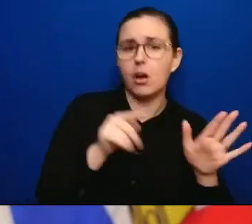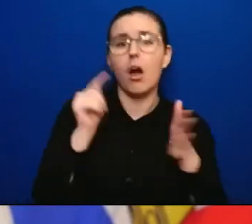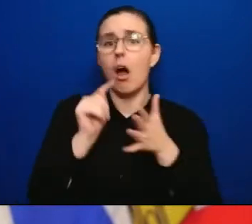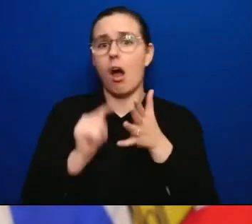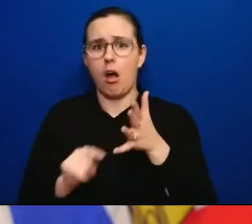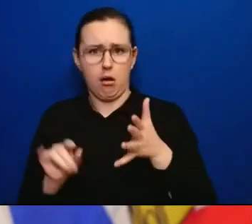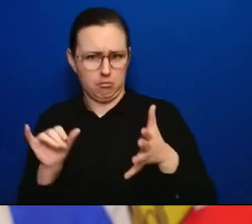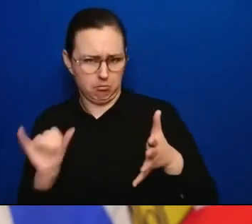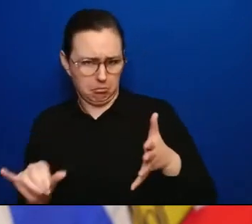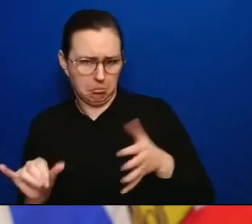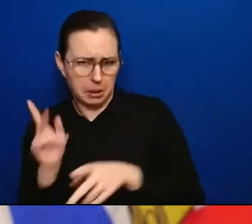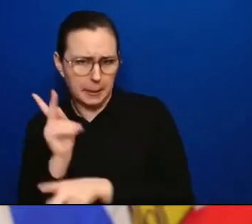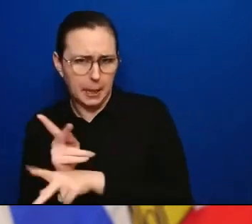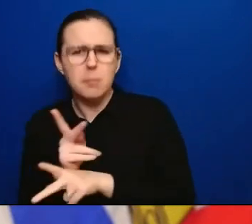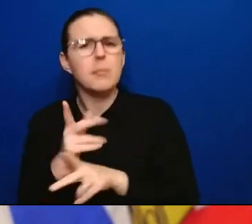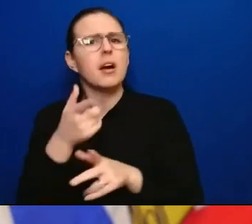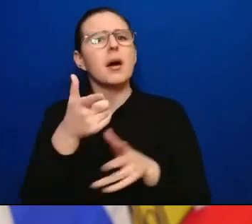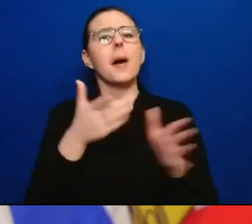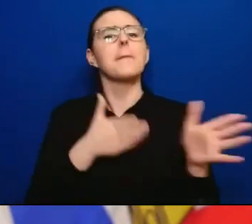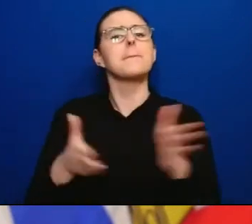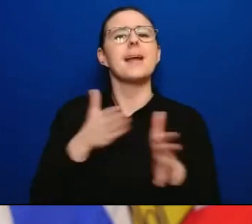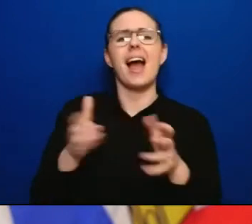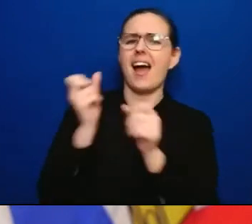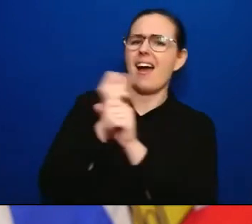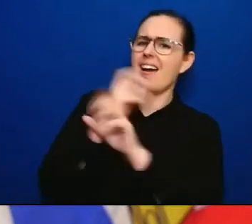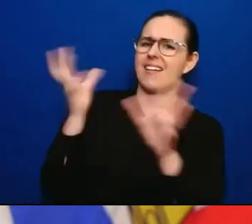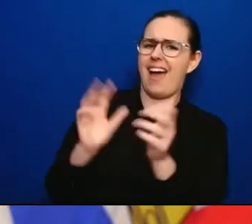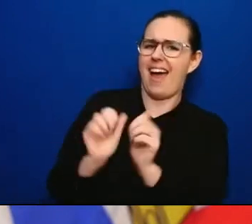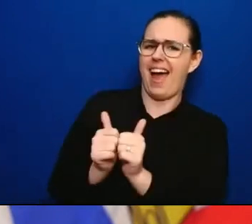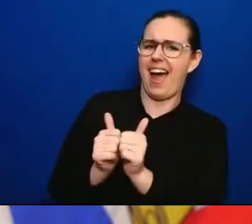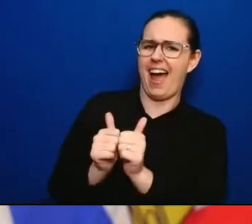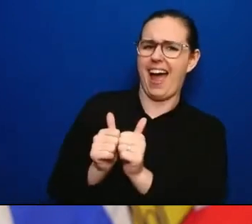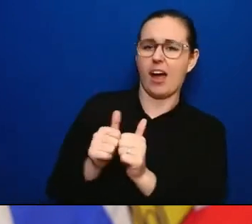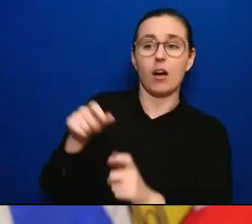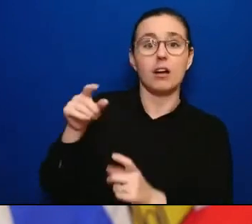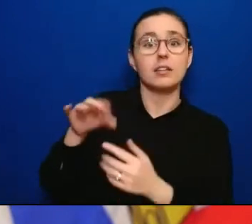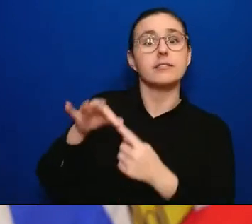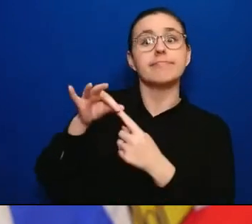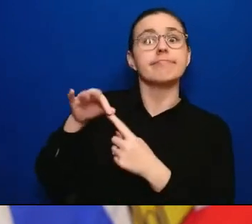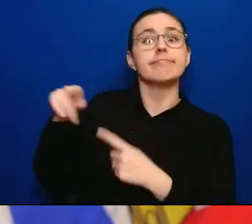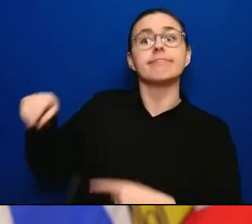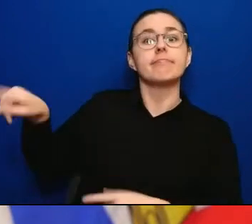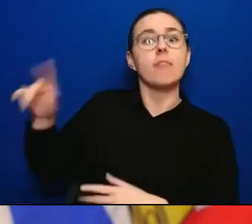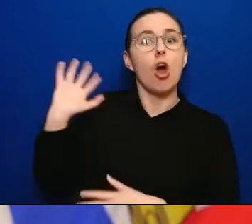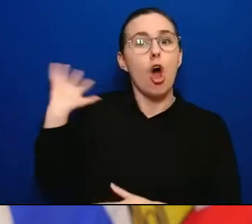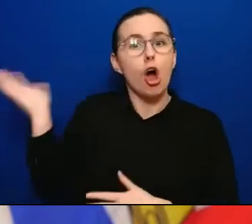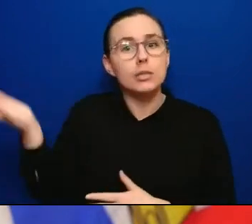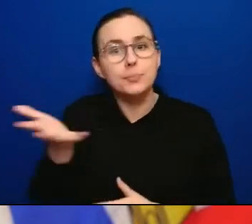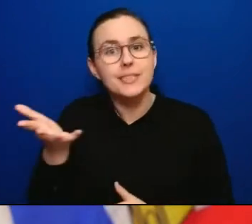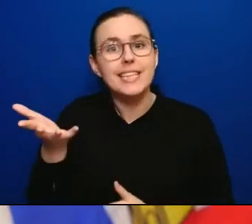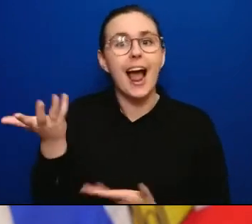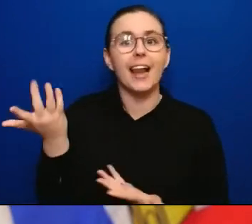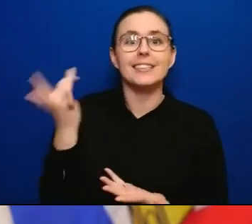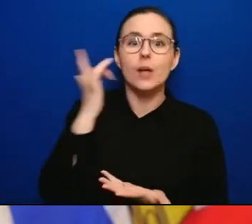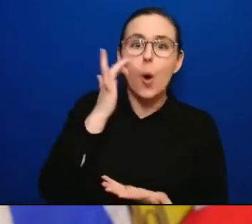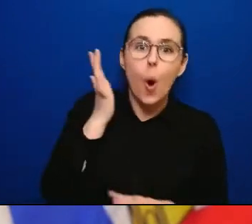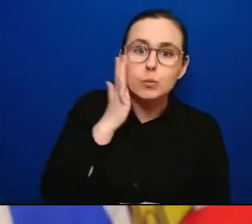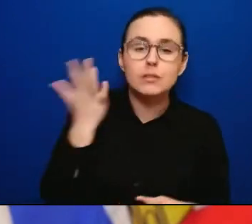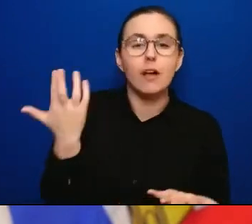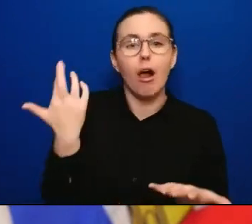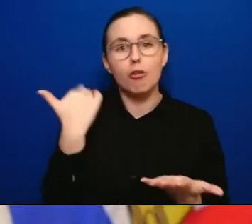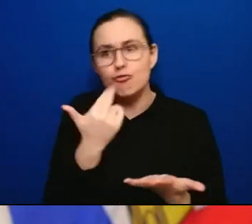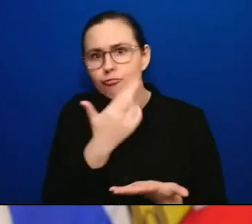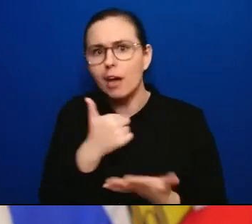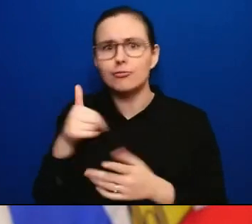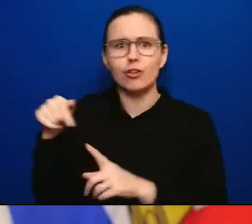say to them as they try to plan, especially for those industries like hospitality, who have been hit so hard by this pandemic and have complained